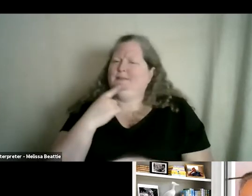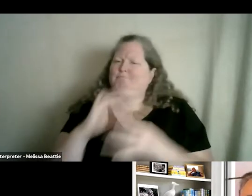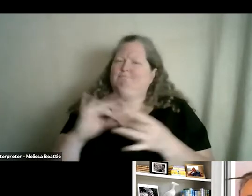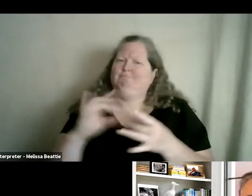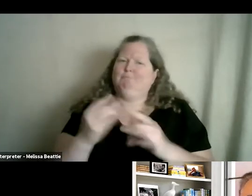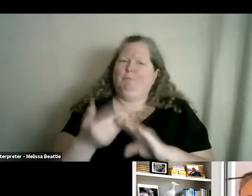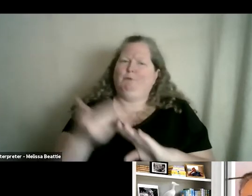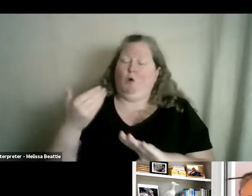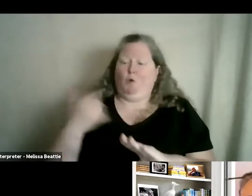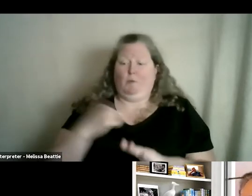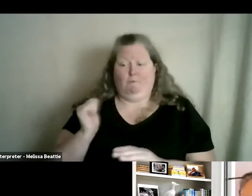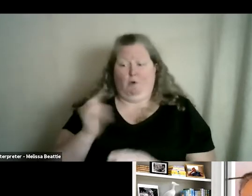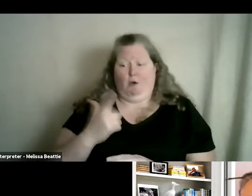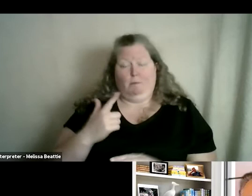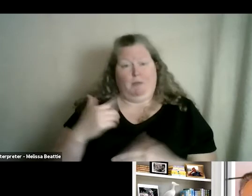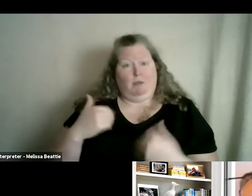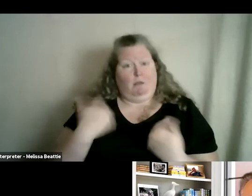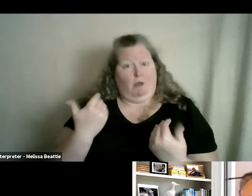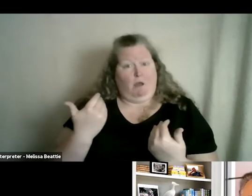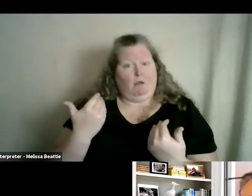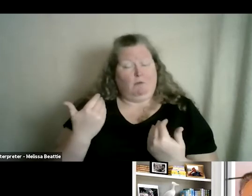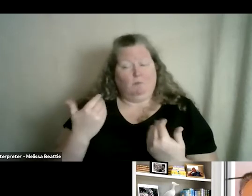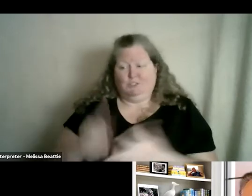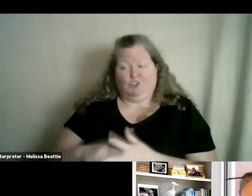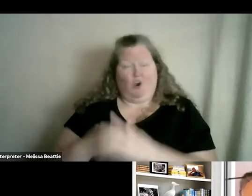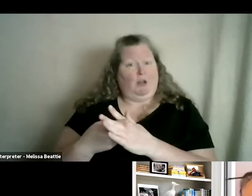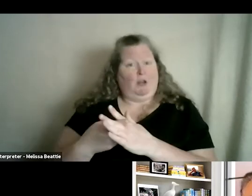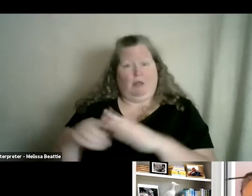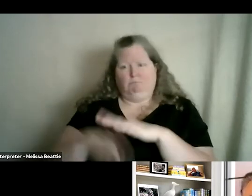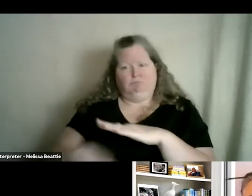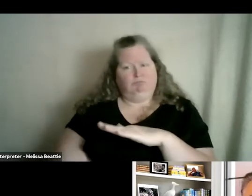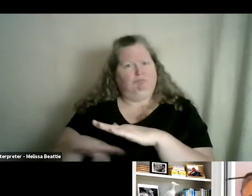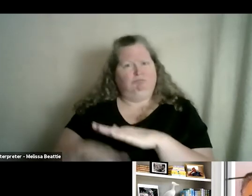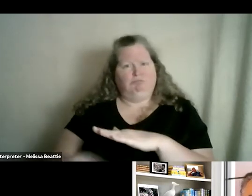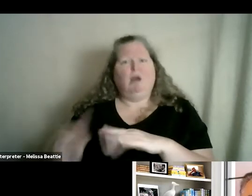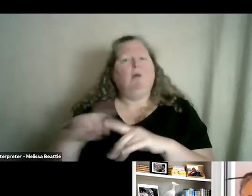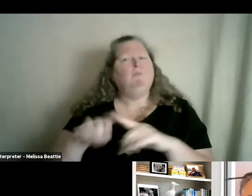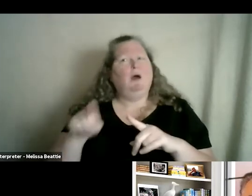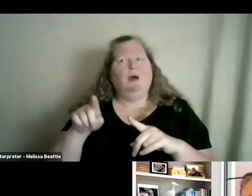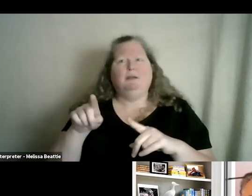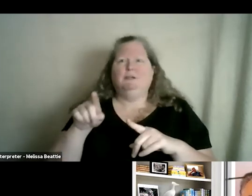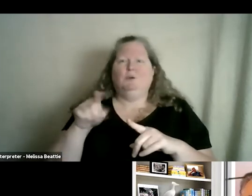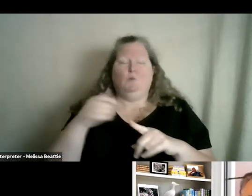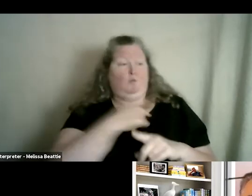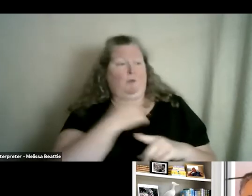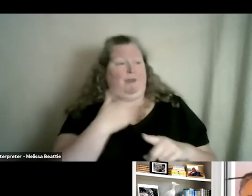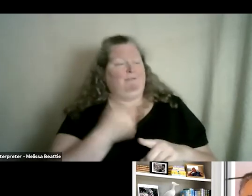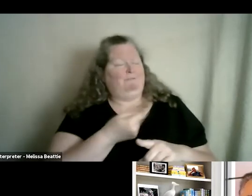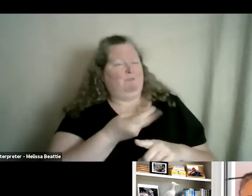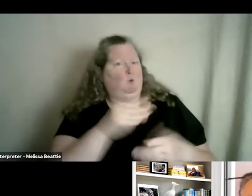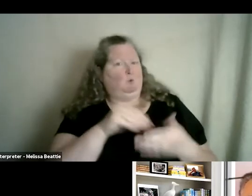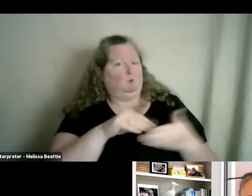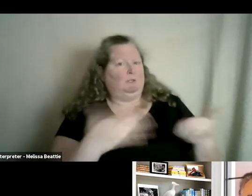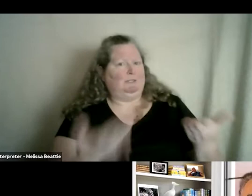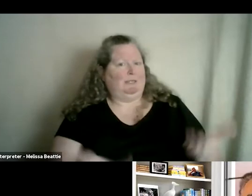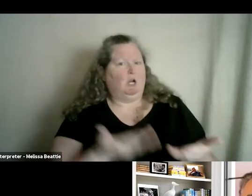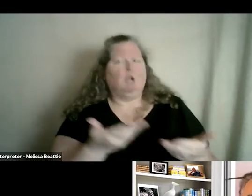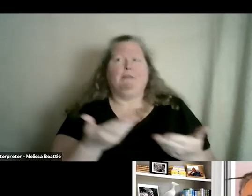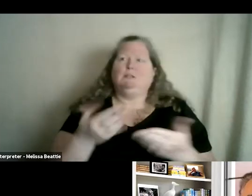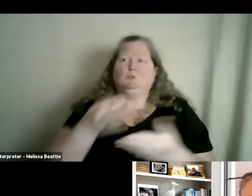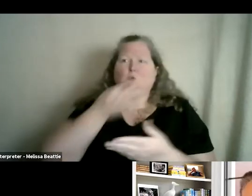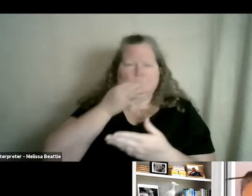young at some point. We've all started at the beginning, right? And so here we've got a handful of students here tonight that are knocking on that